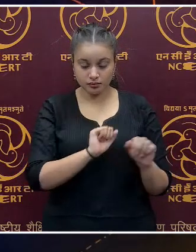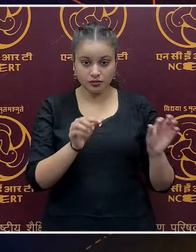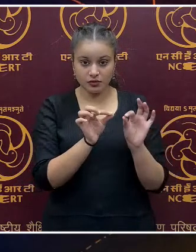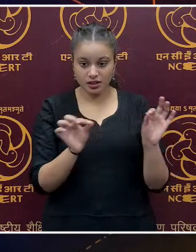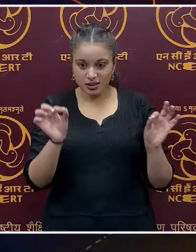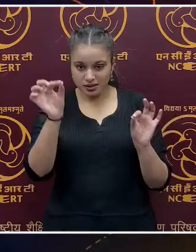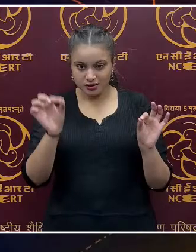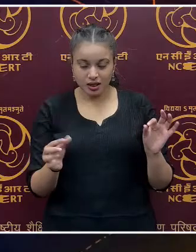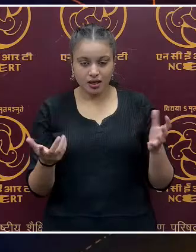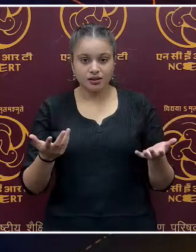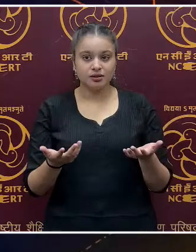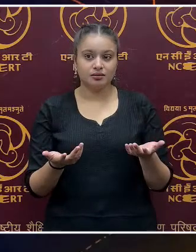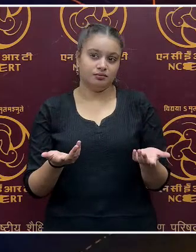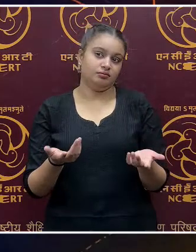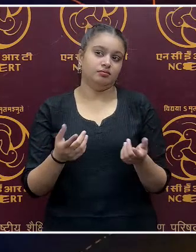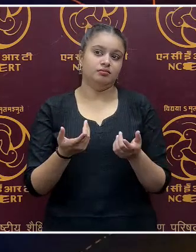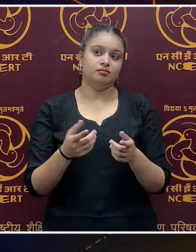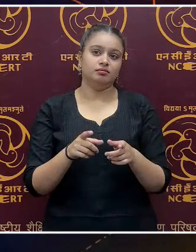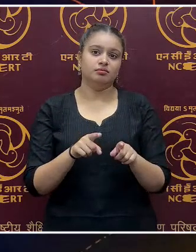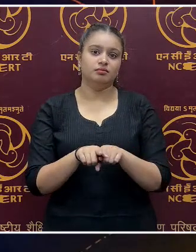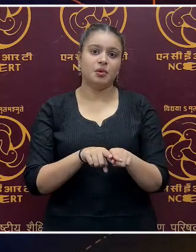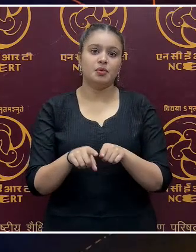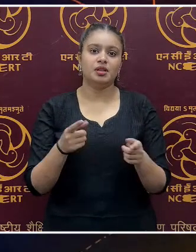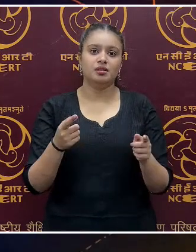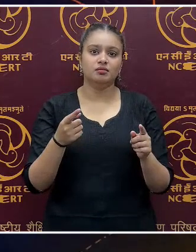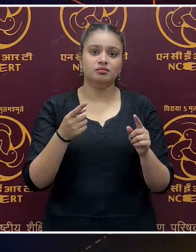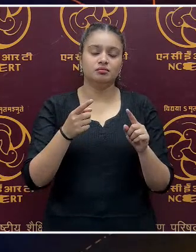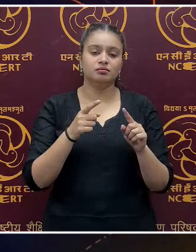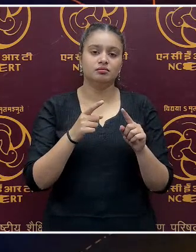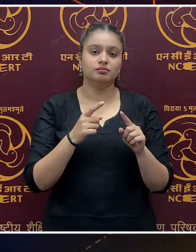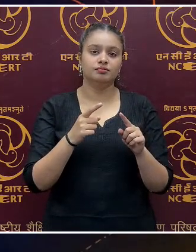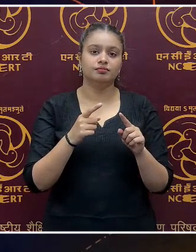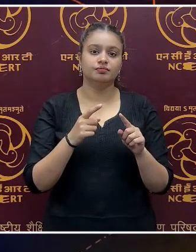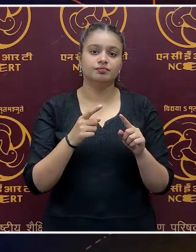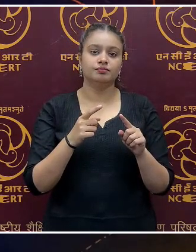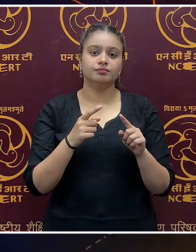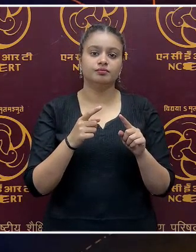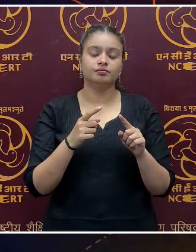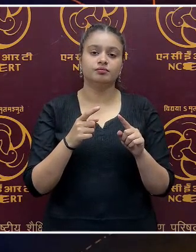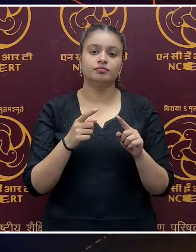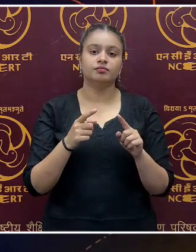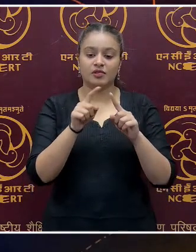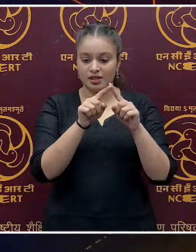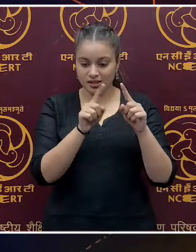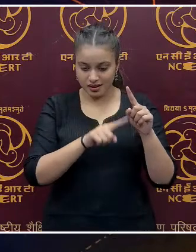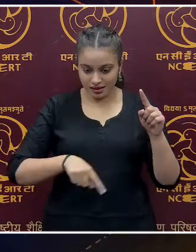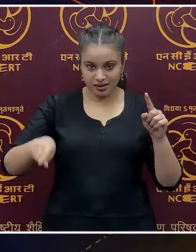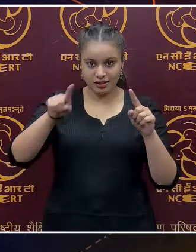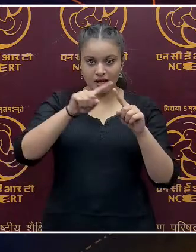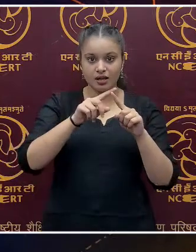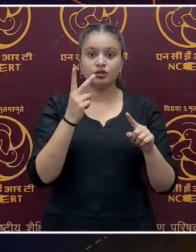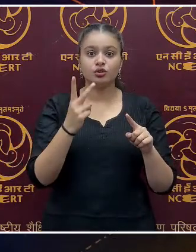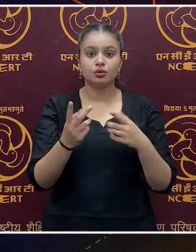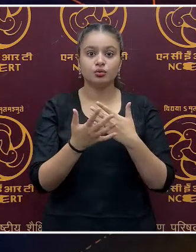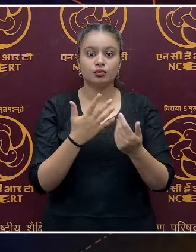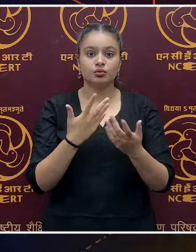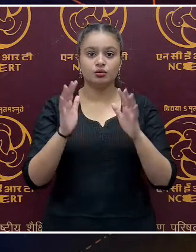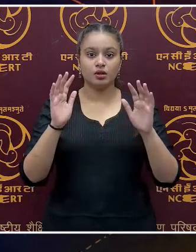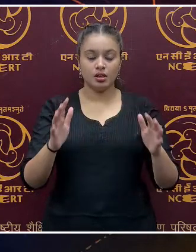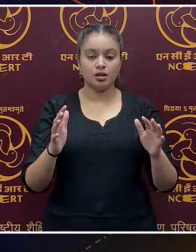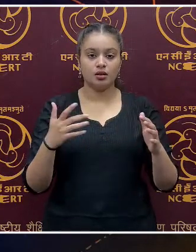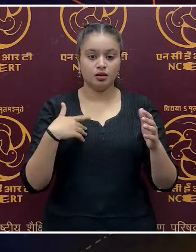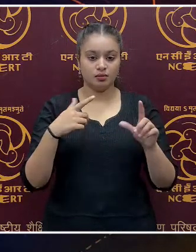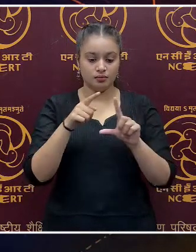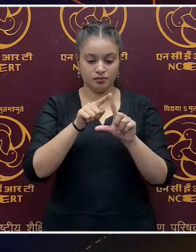like a rotation of or amount of turn in between two arms of the particular